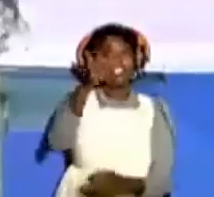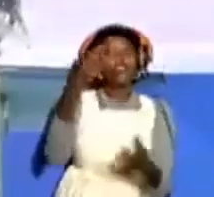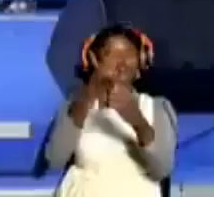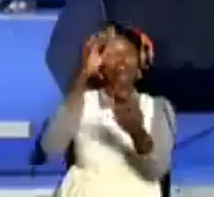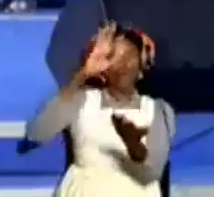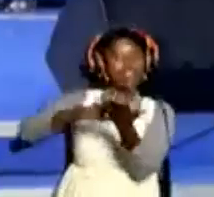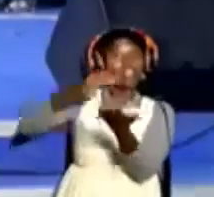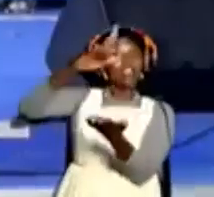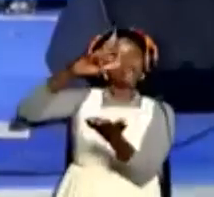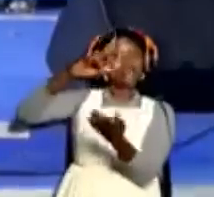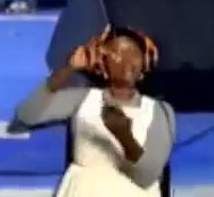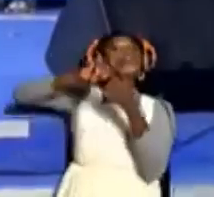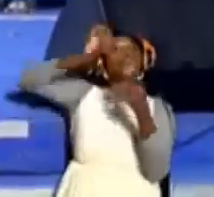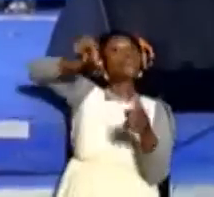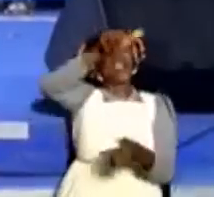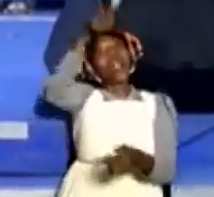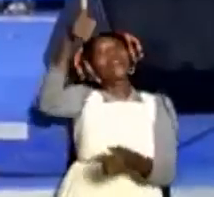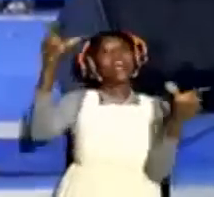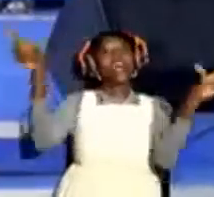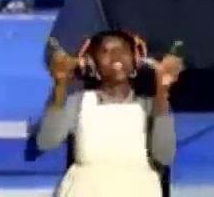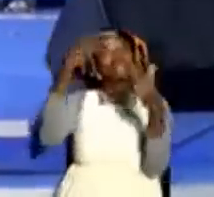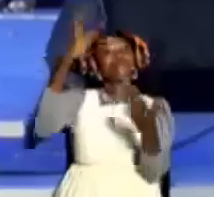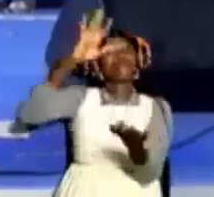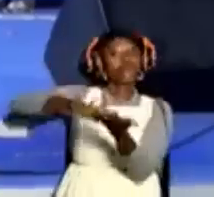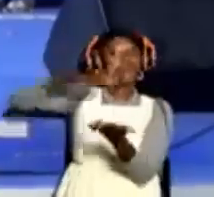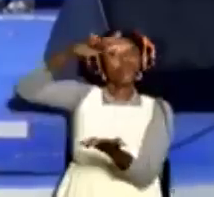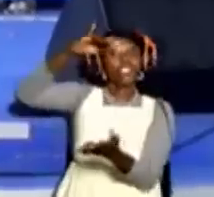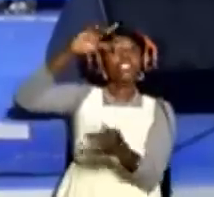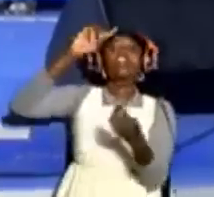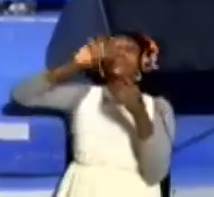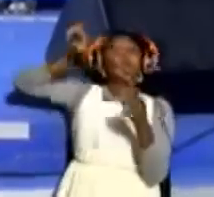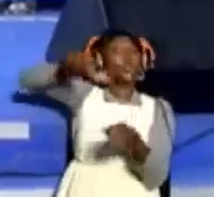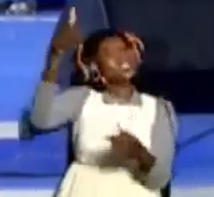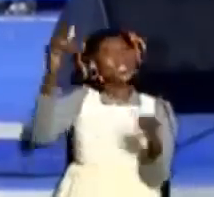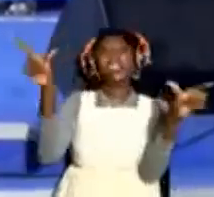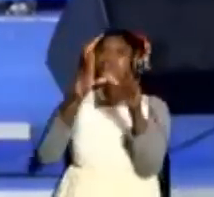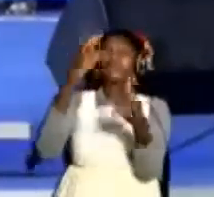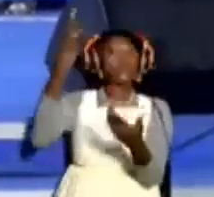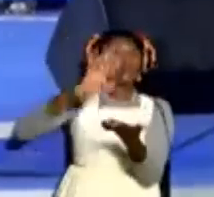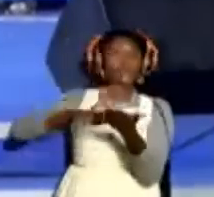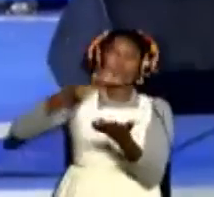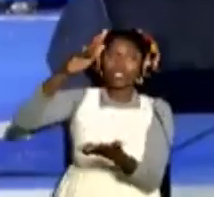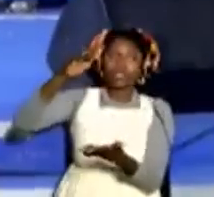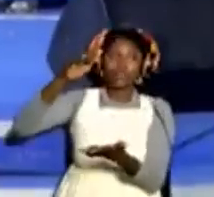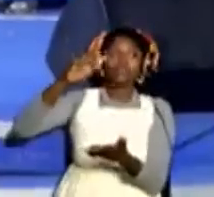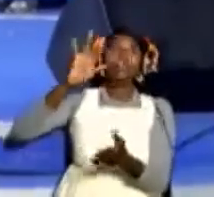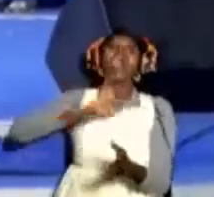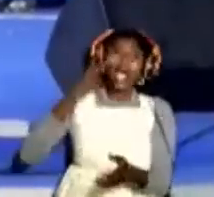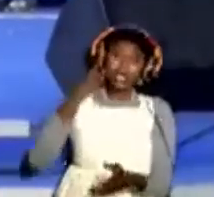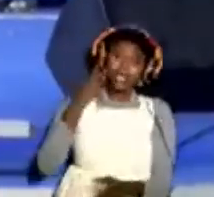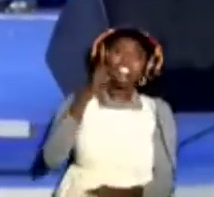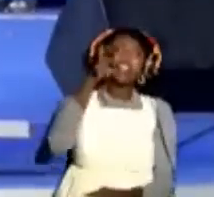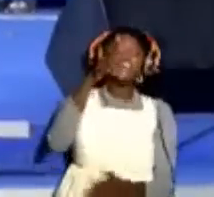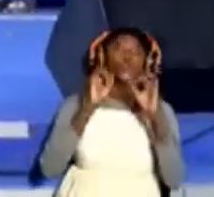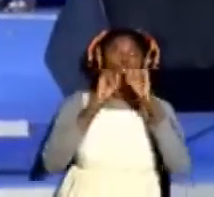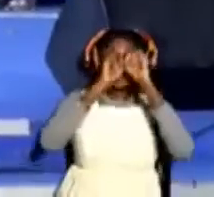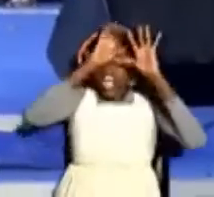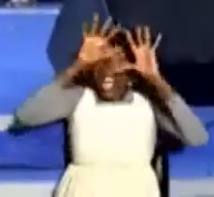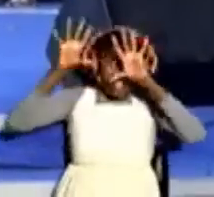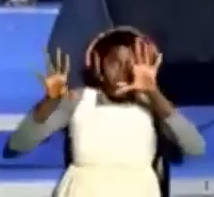splendor, one degree of glory to another degree of glory to another degree of glory. I can see you